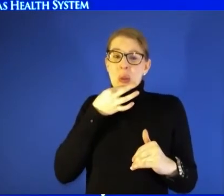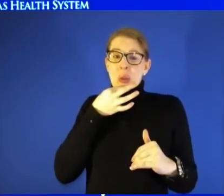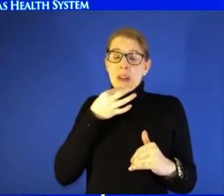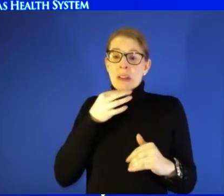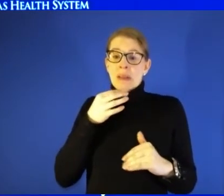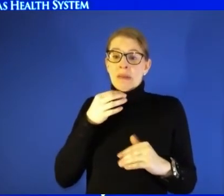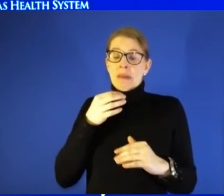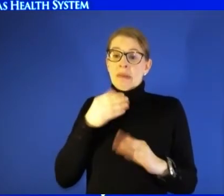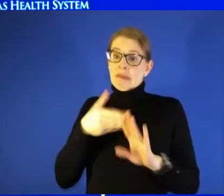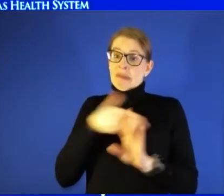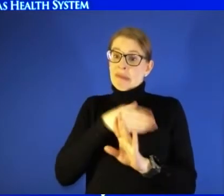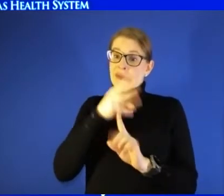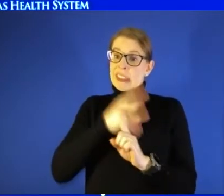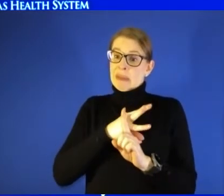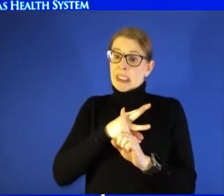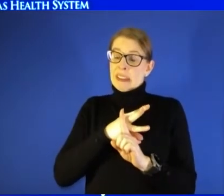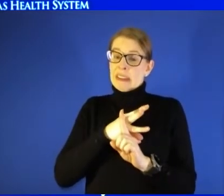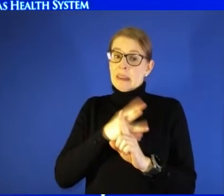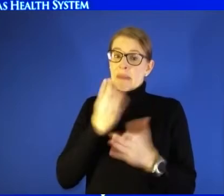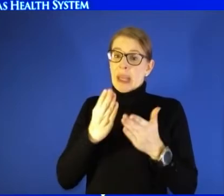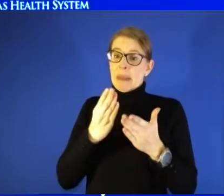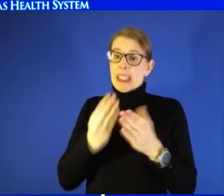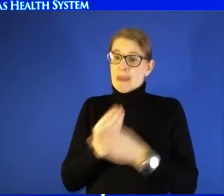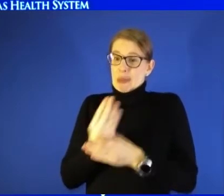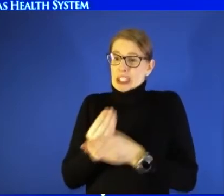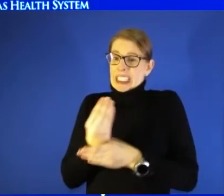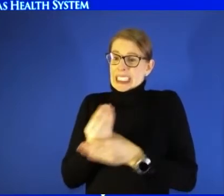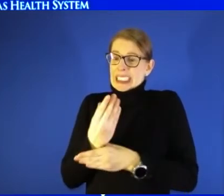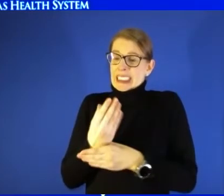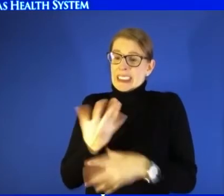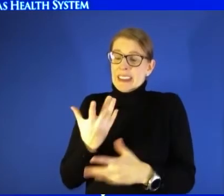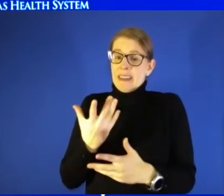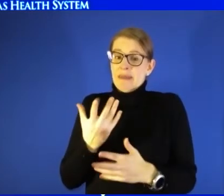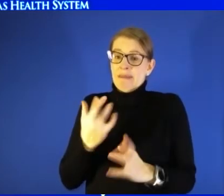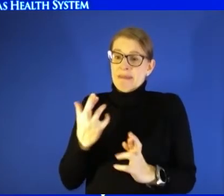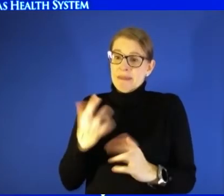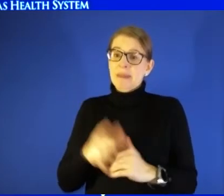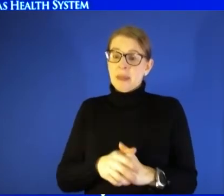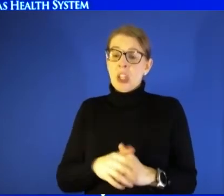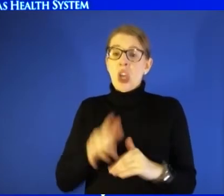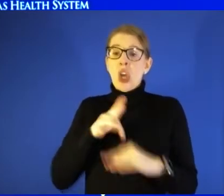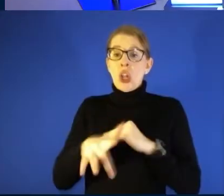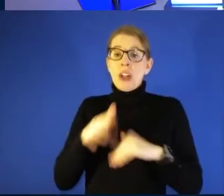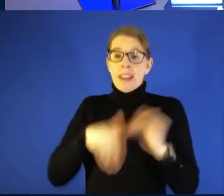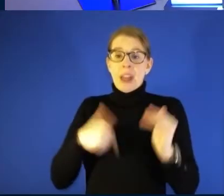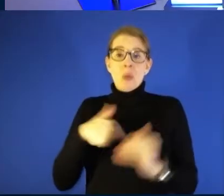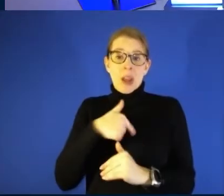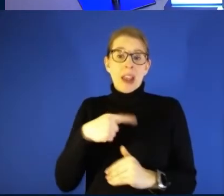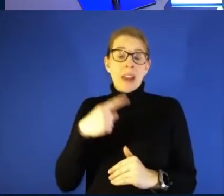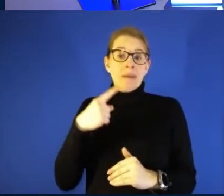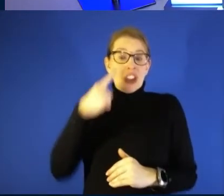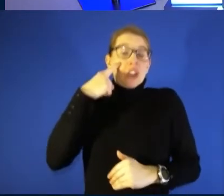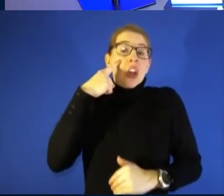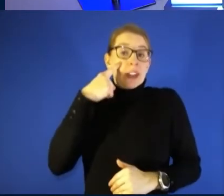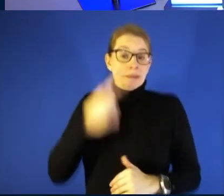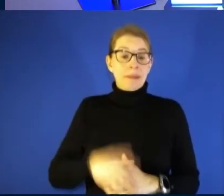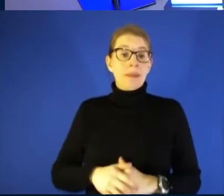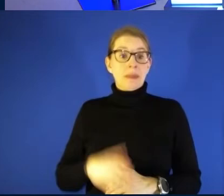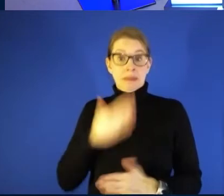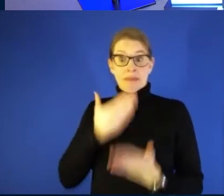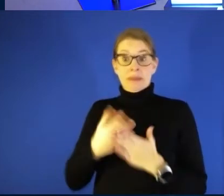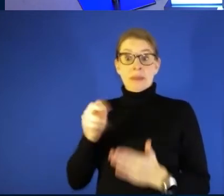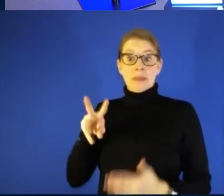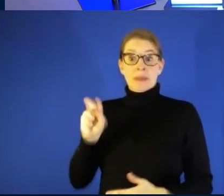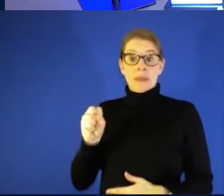and maybe earlier in the spring. Maybe earlier than we had initially thought. So, but all right, that's some good news. Yeah. All right. And there's still